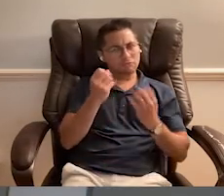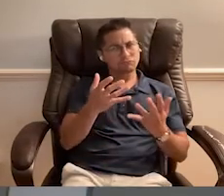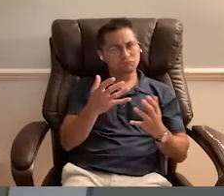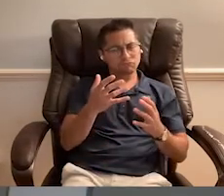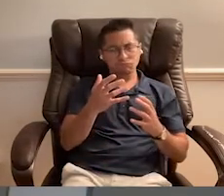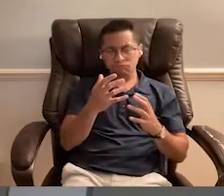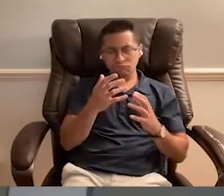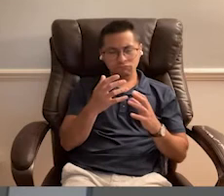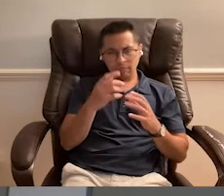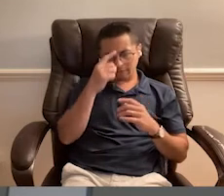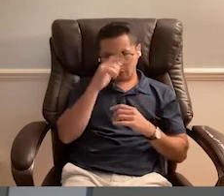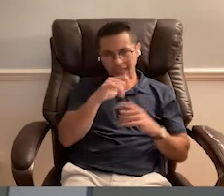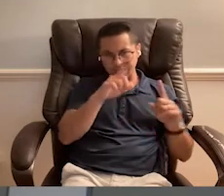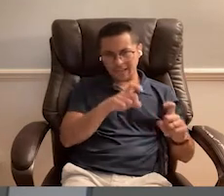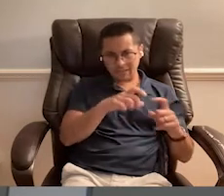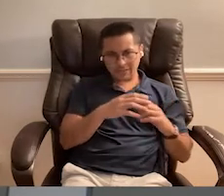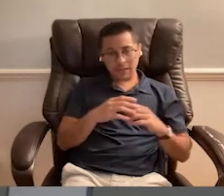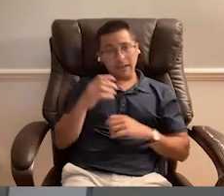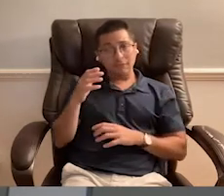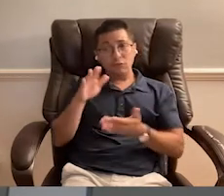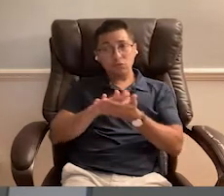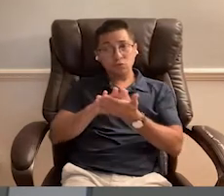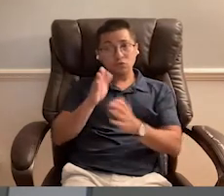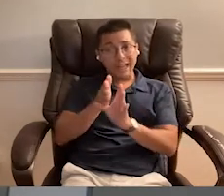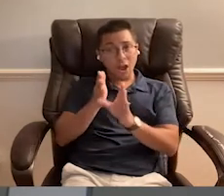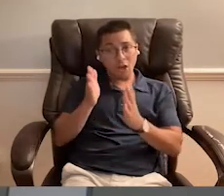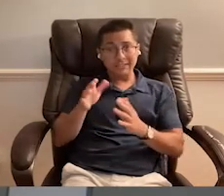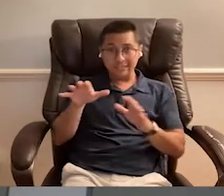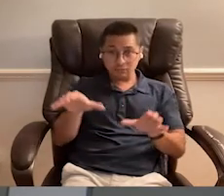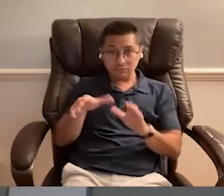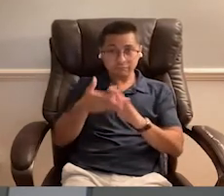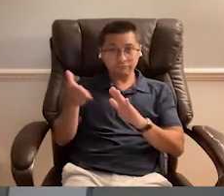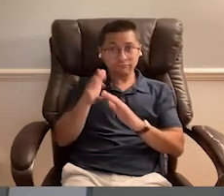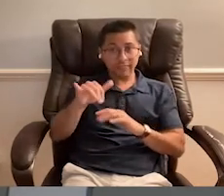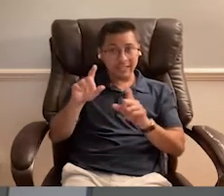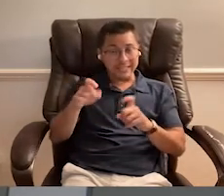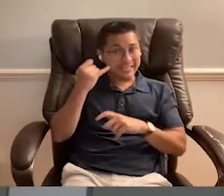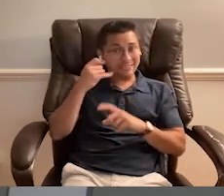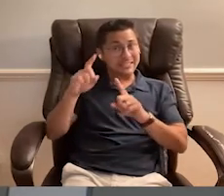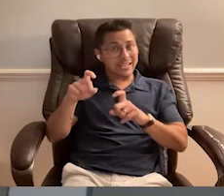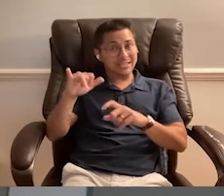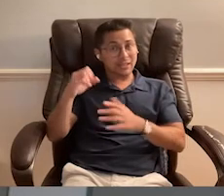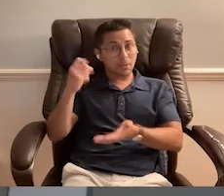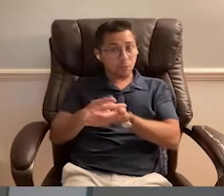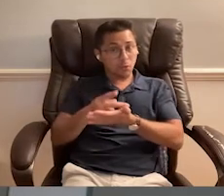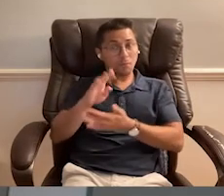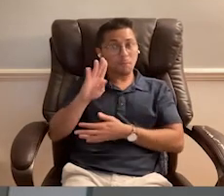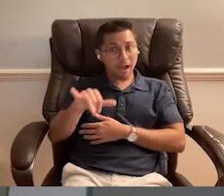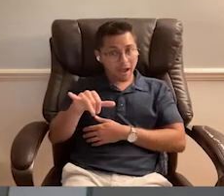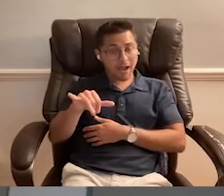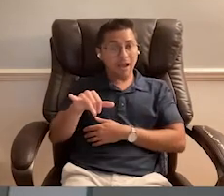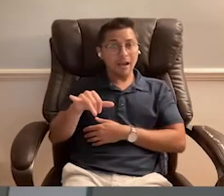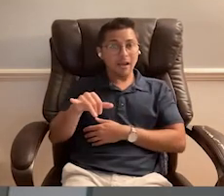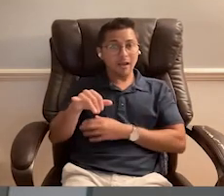I don't think you have to hire a neuropsych for these tests. And or if a school psychologist does the test. Right. As long as it's a